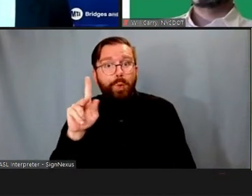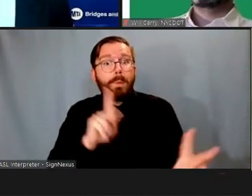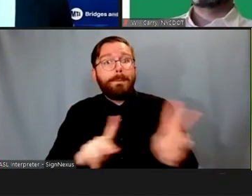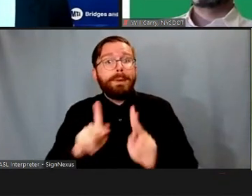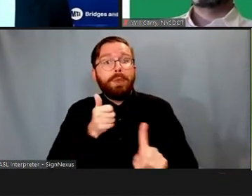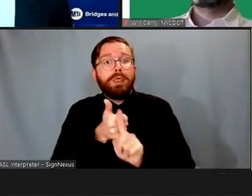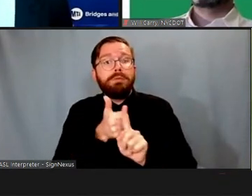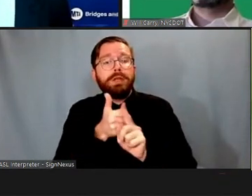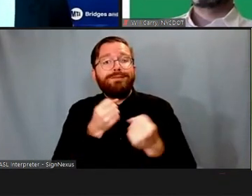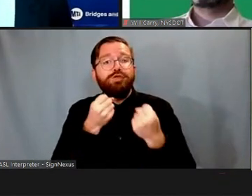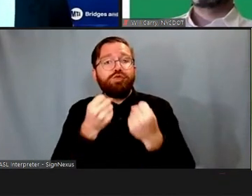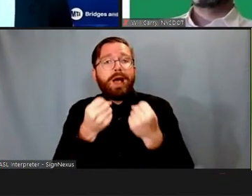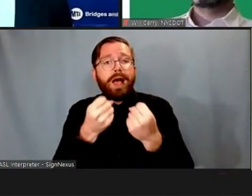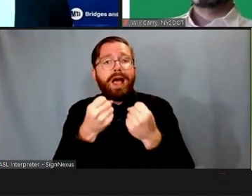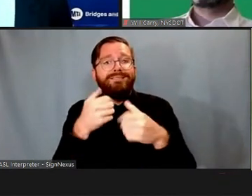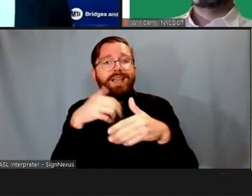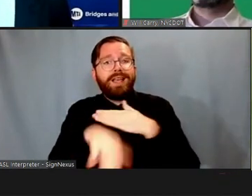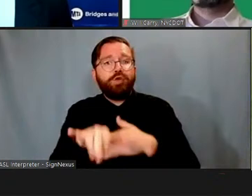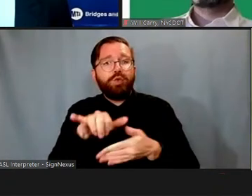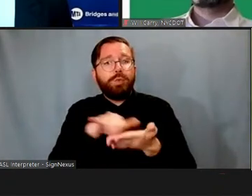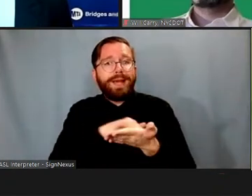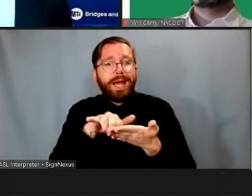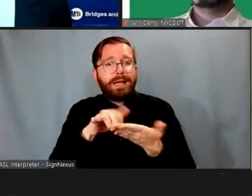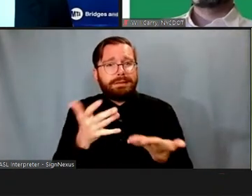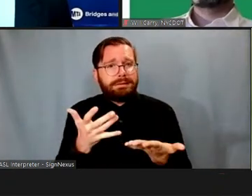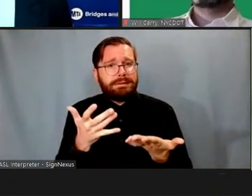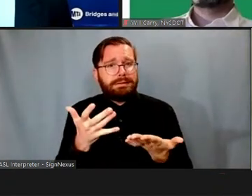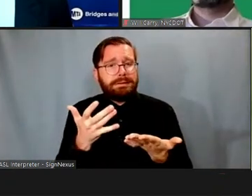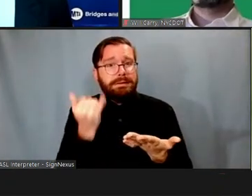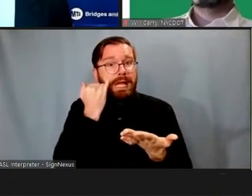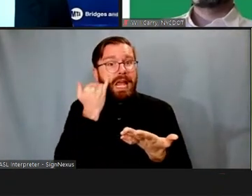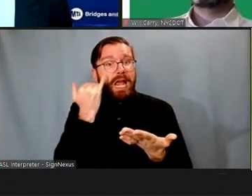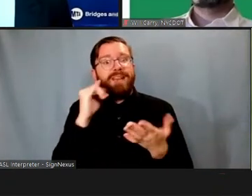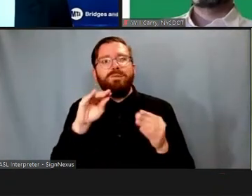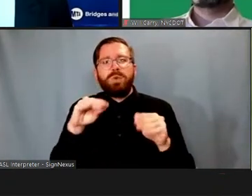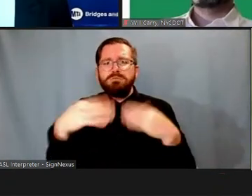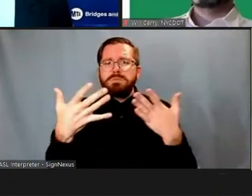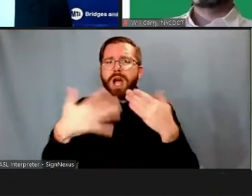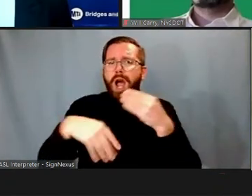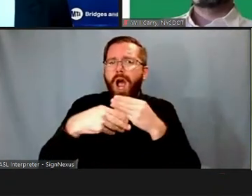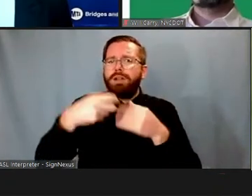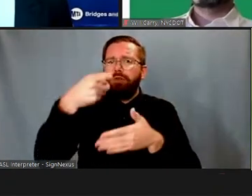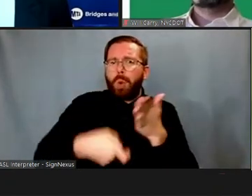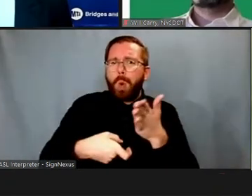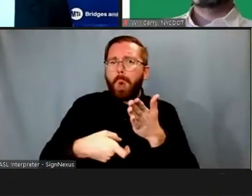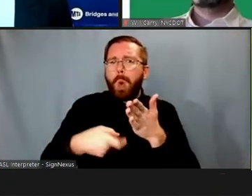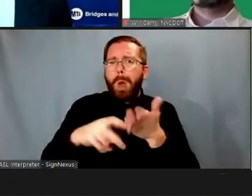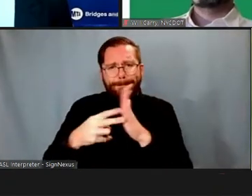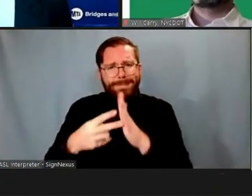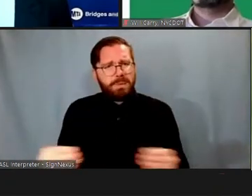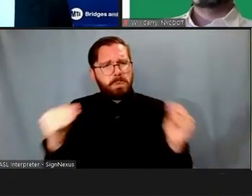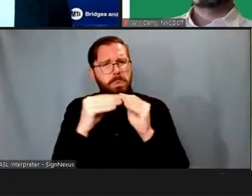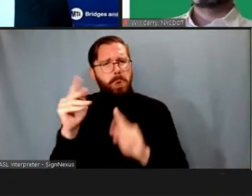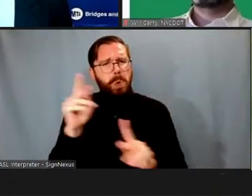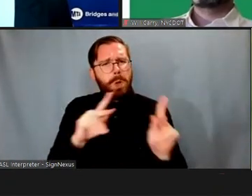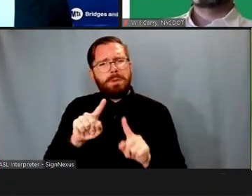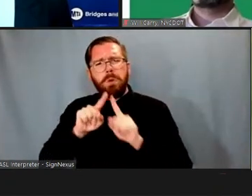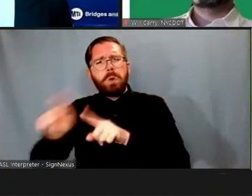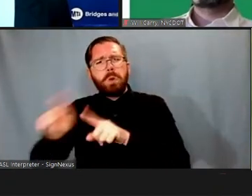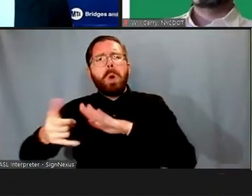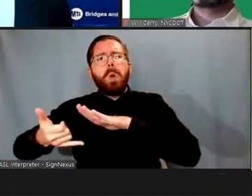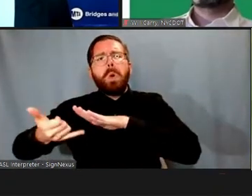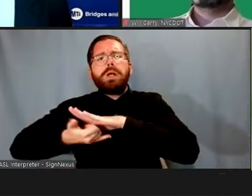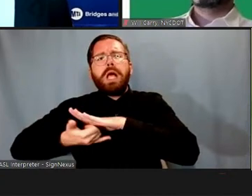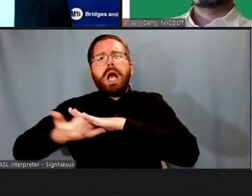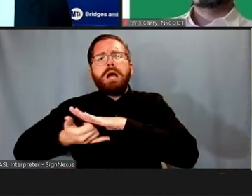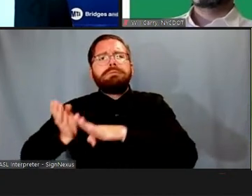manhattan the suggestion that more people will use mass transit instead of driving when conditions are like this in the subway is